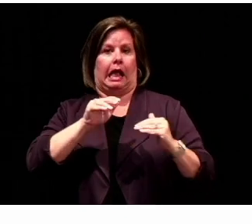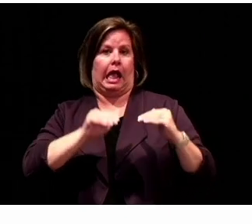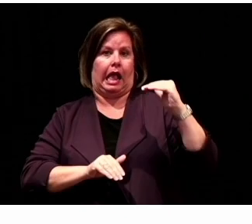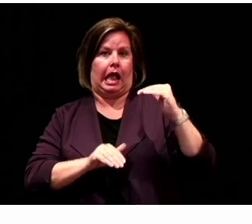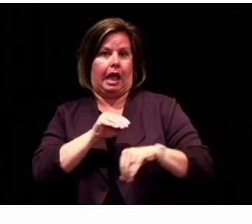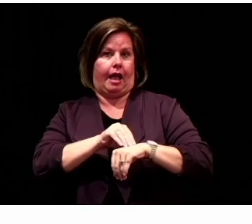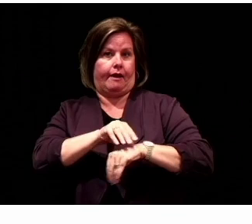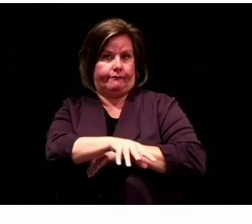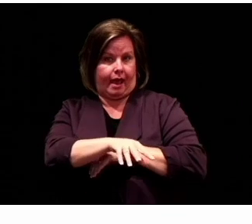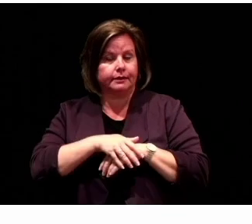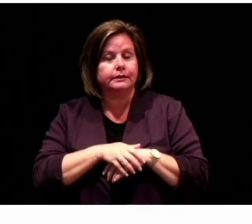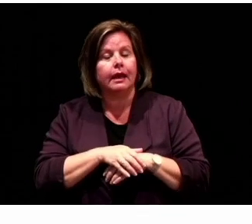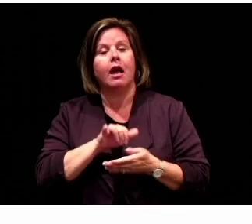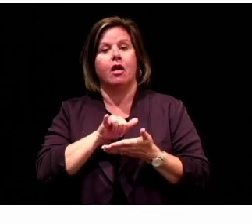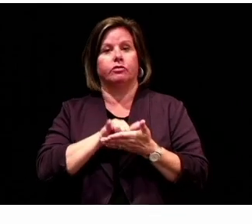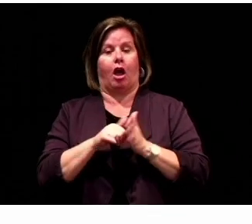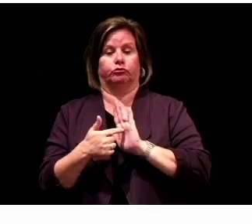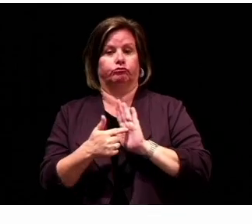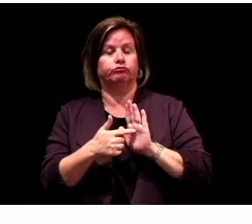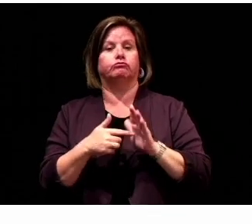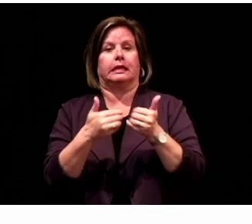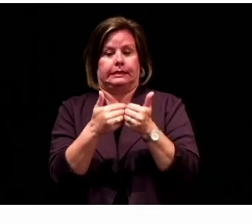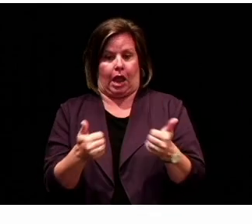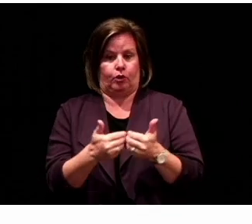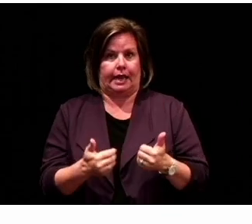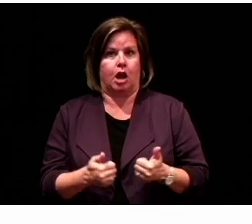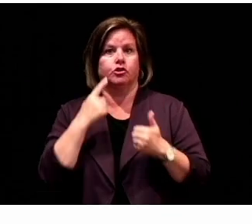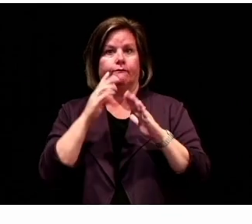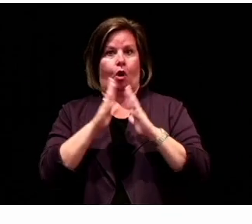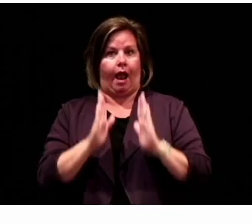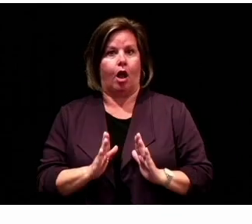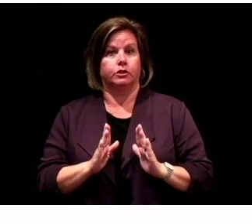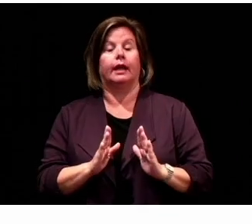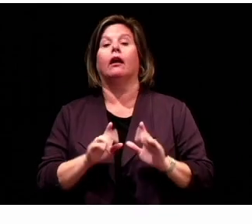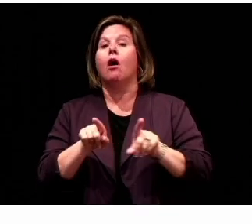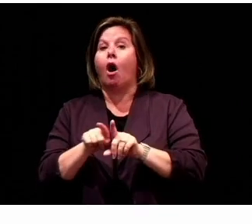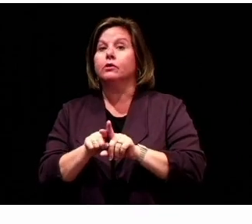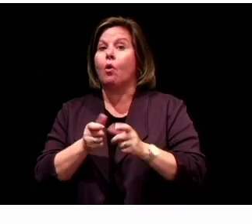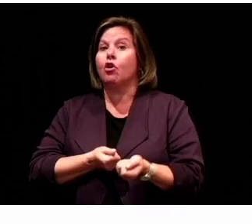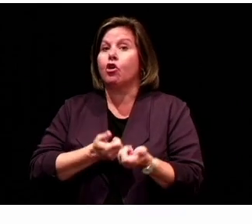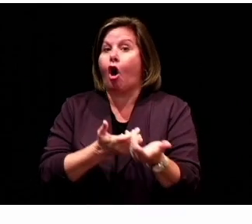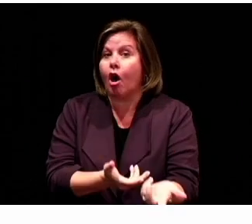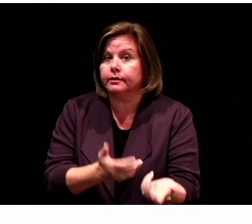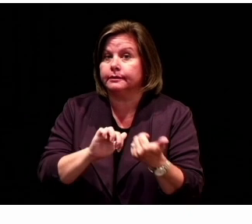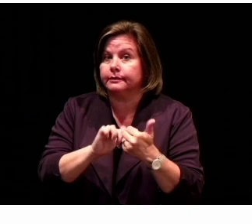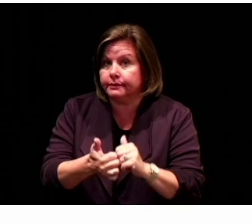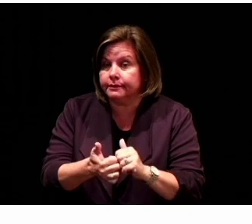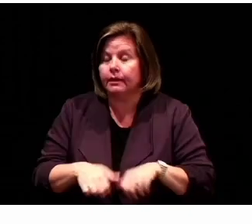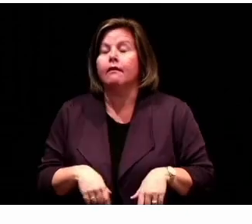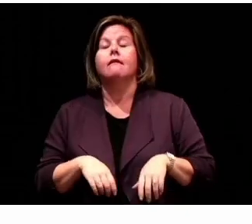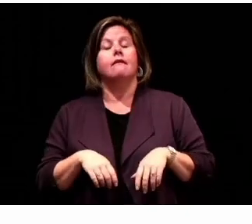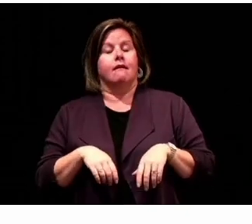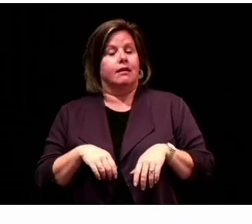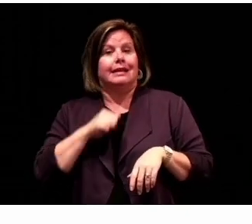a robust causality requirement, and the policies won't give rise to disparate